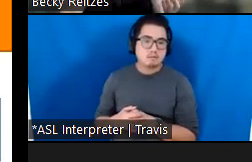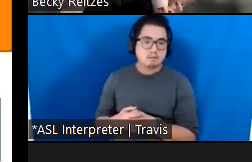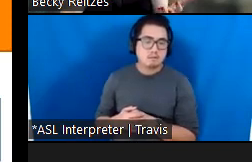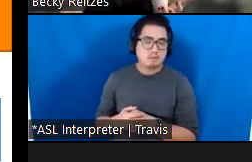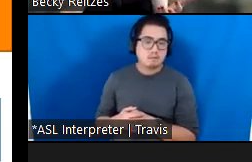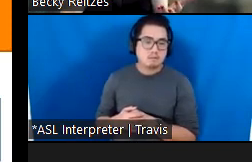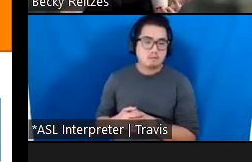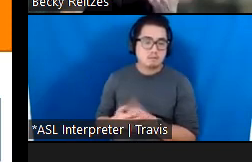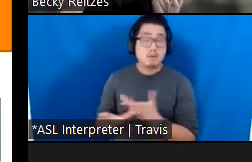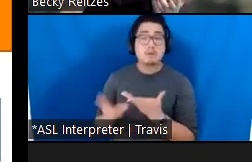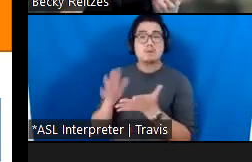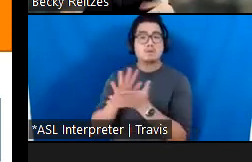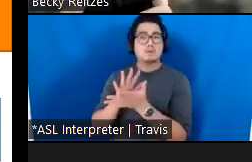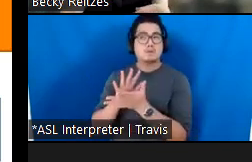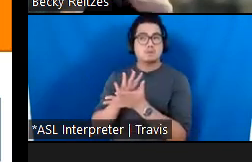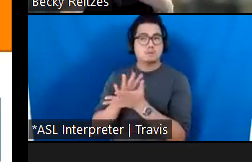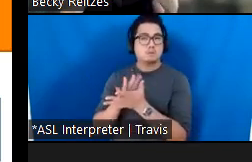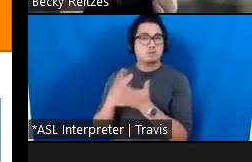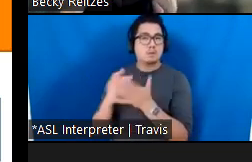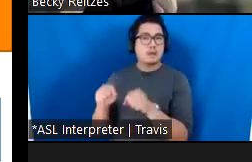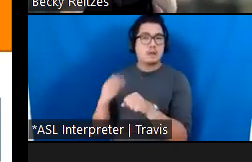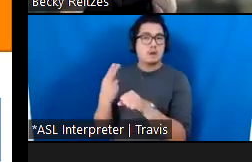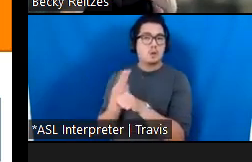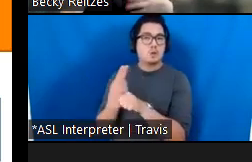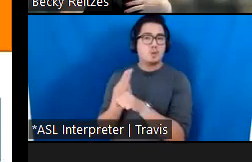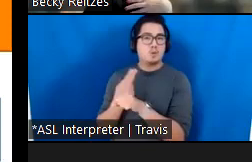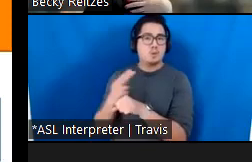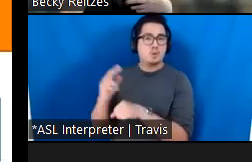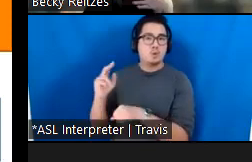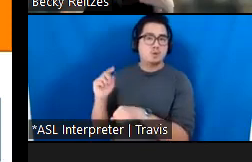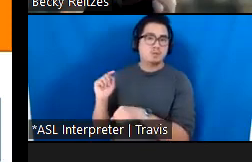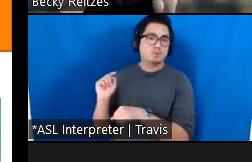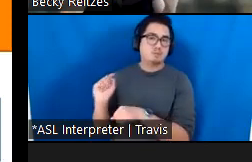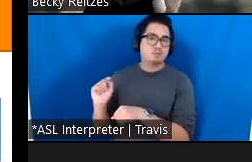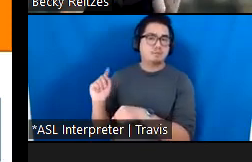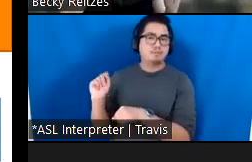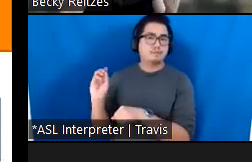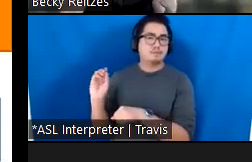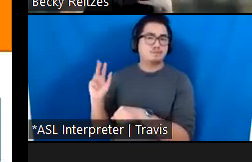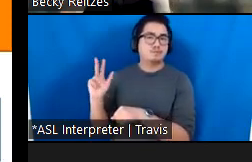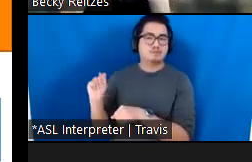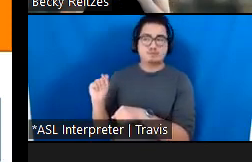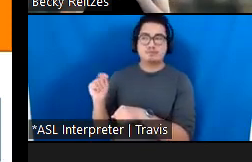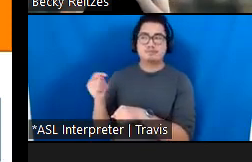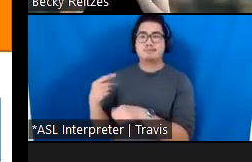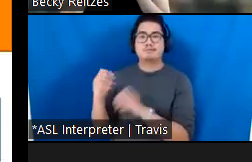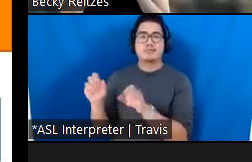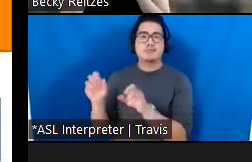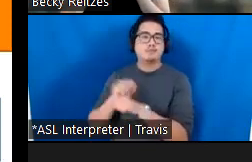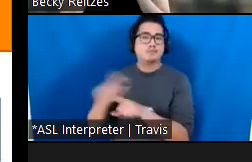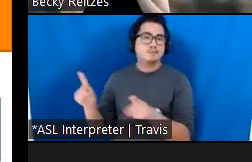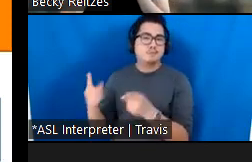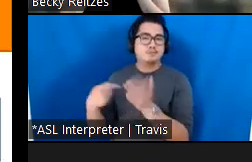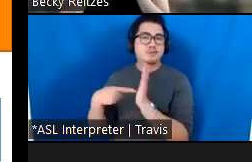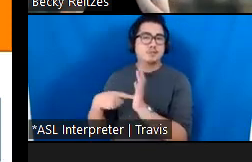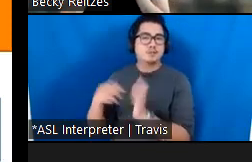schools could use them to send out in newsletters or on social media, and the same thing